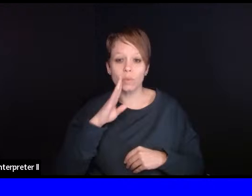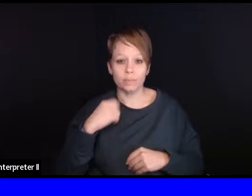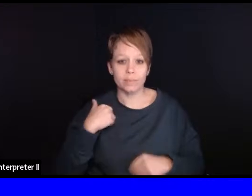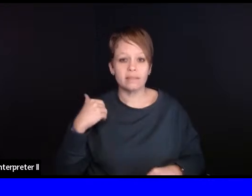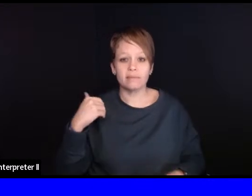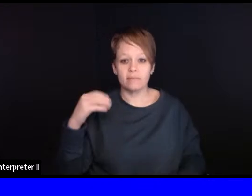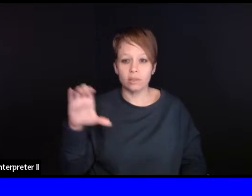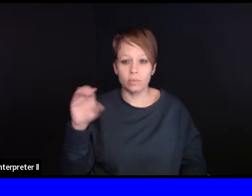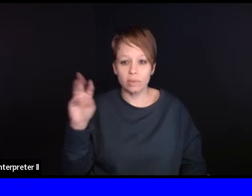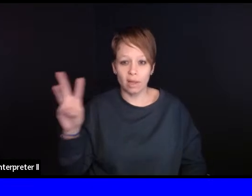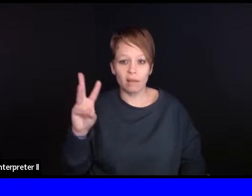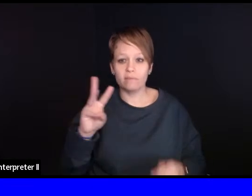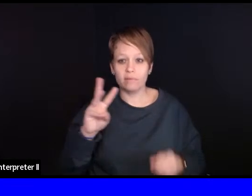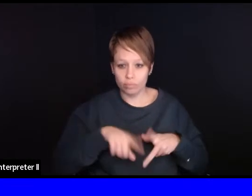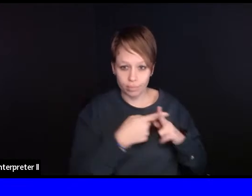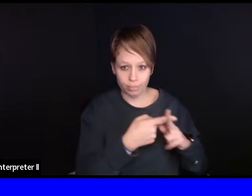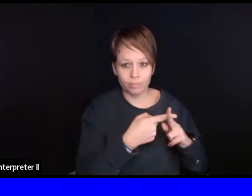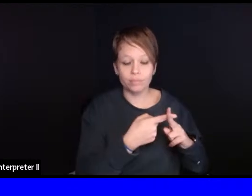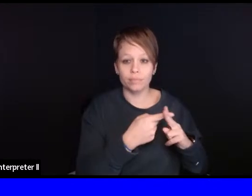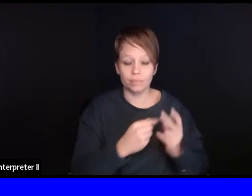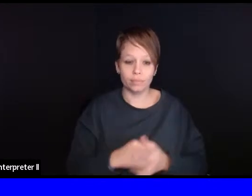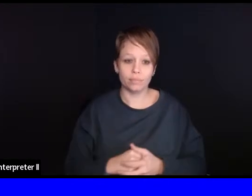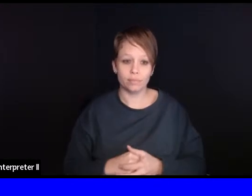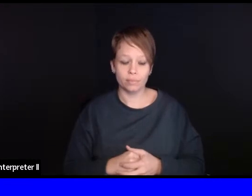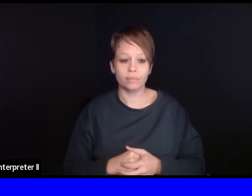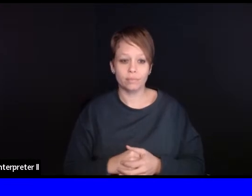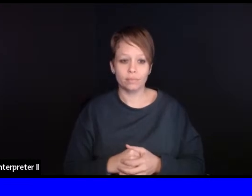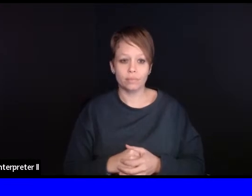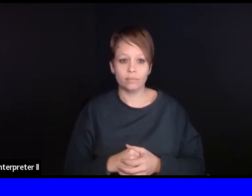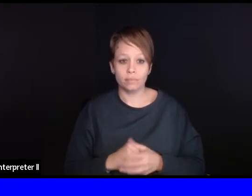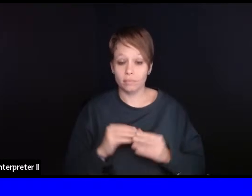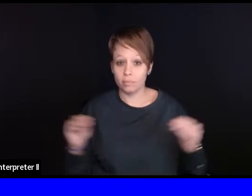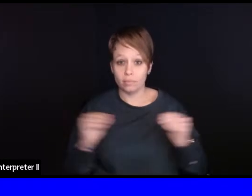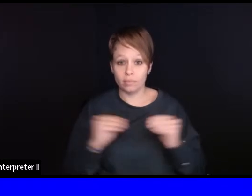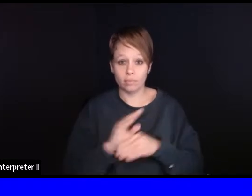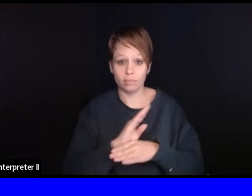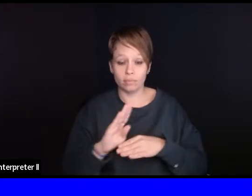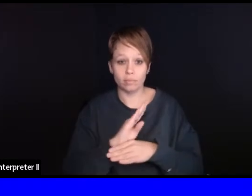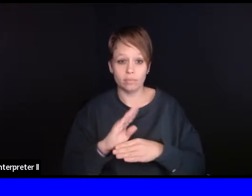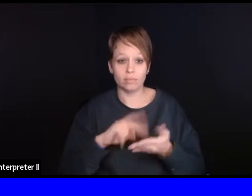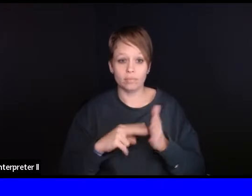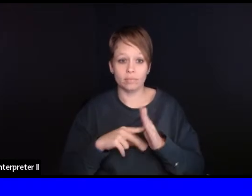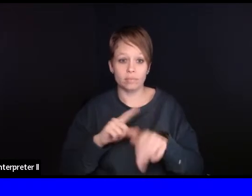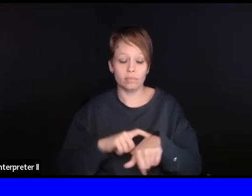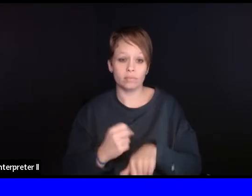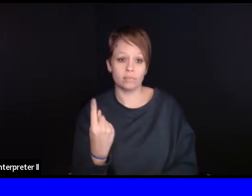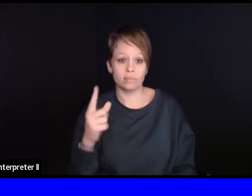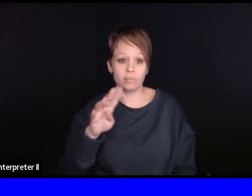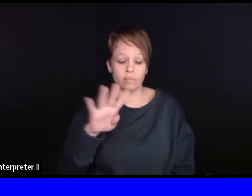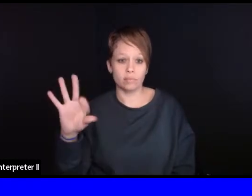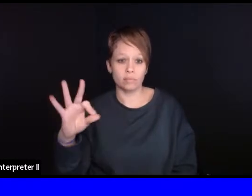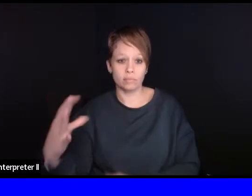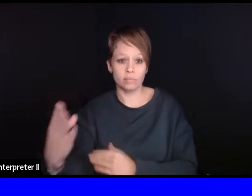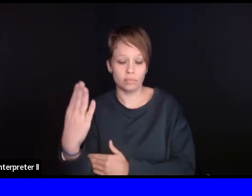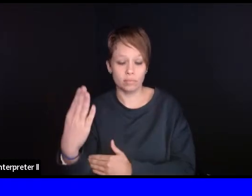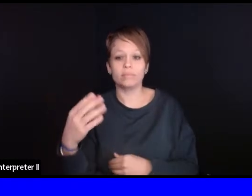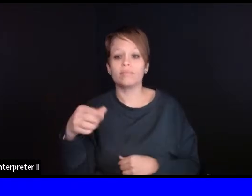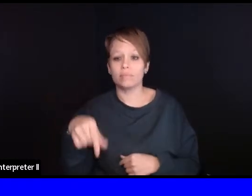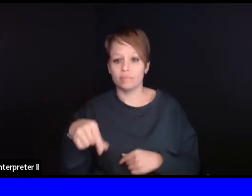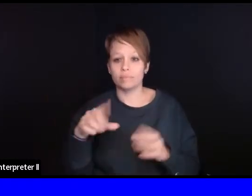whole at the start. There being no further business, the time is 11:49 a.m. and this meeting is adjourned.